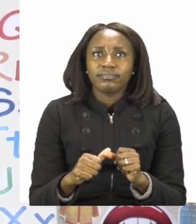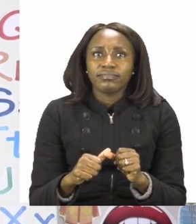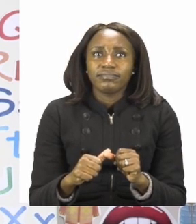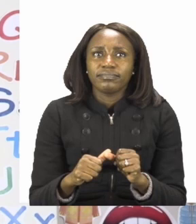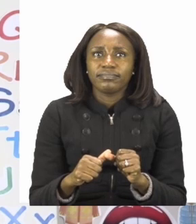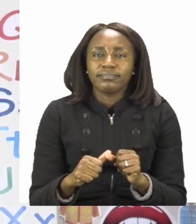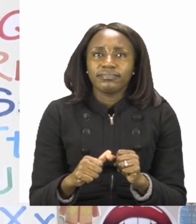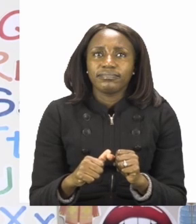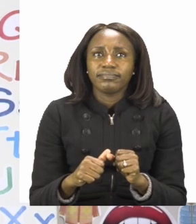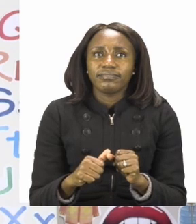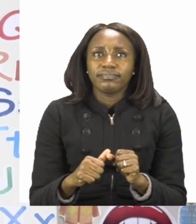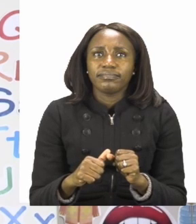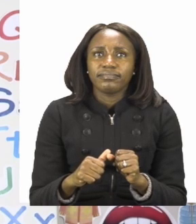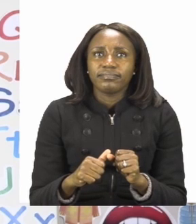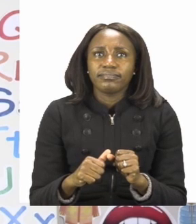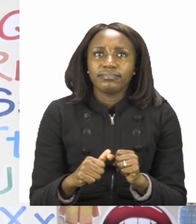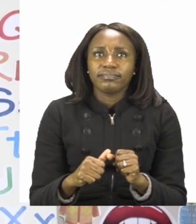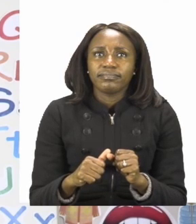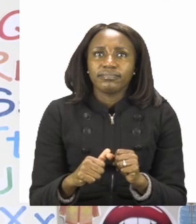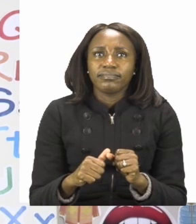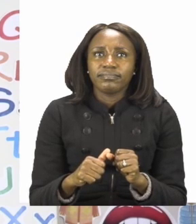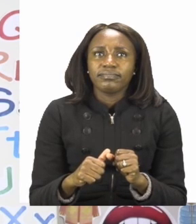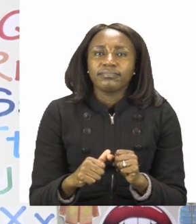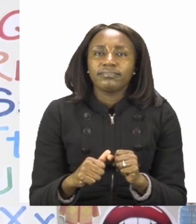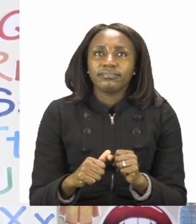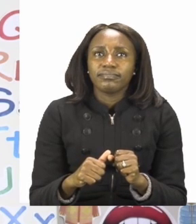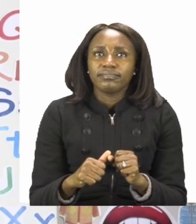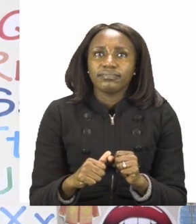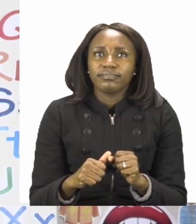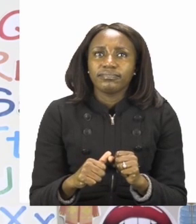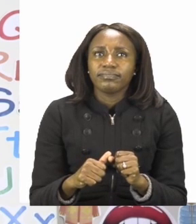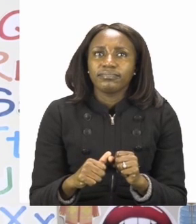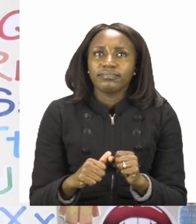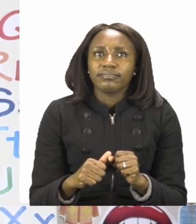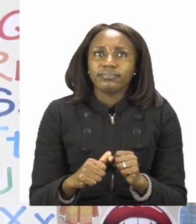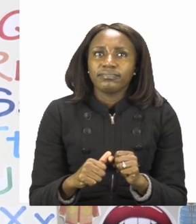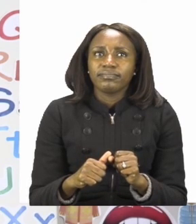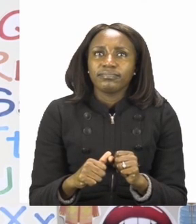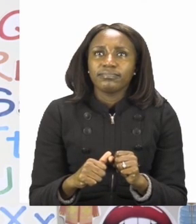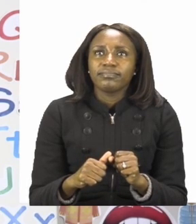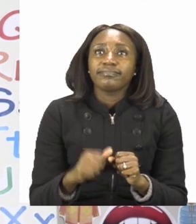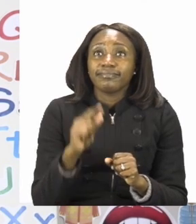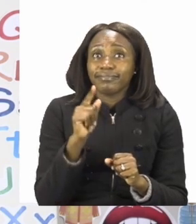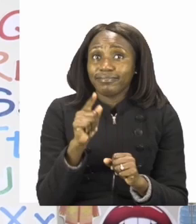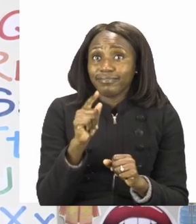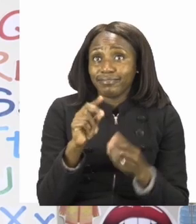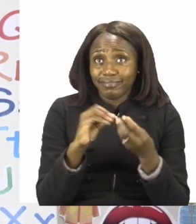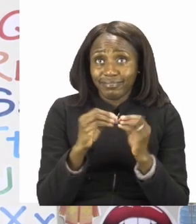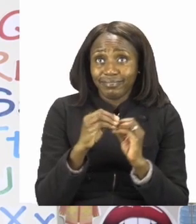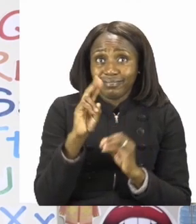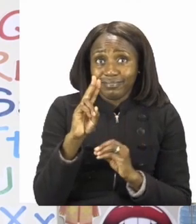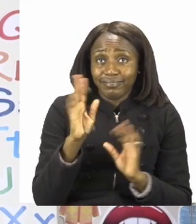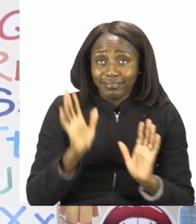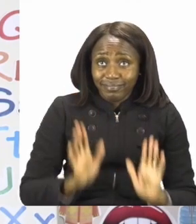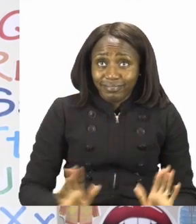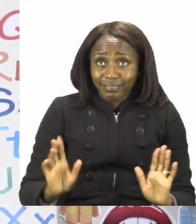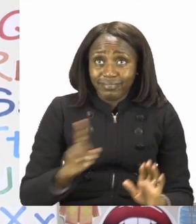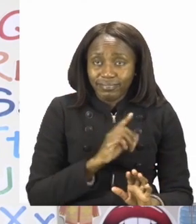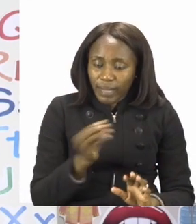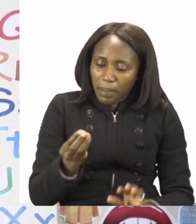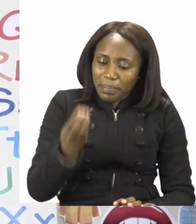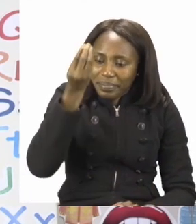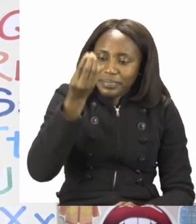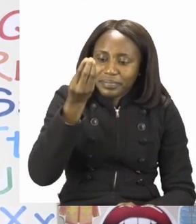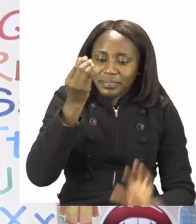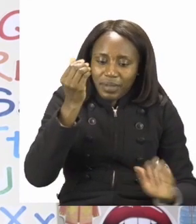the boy, but taller than him. We call that person number 2. So we are going to